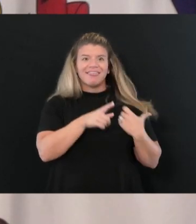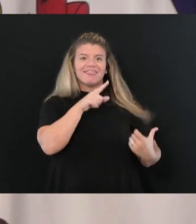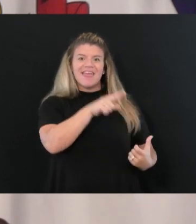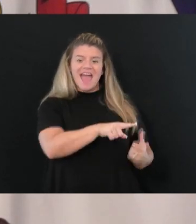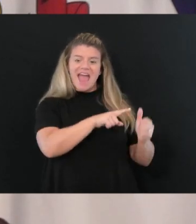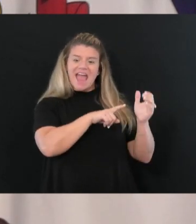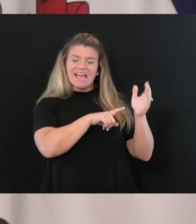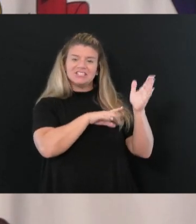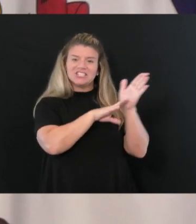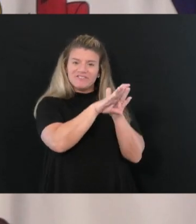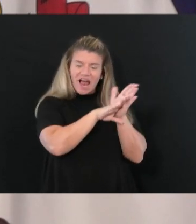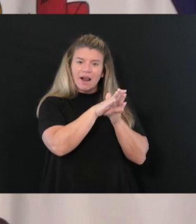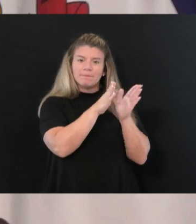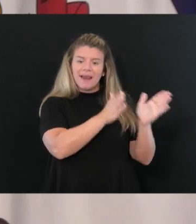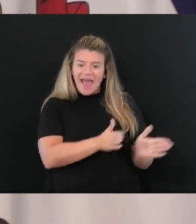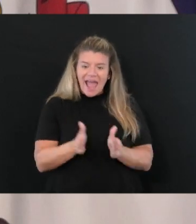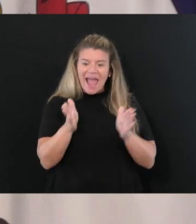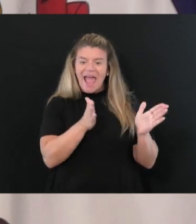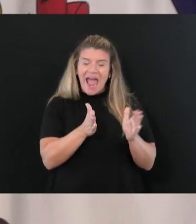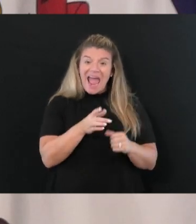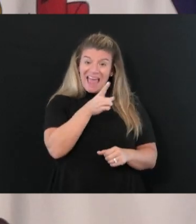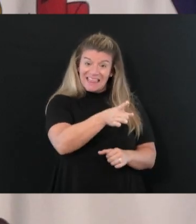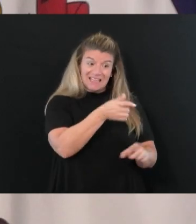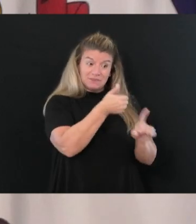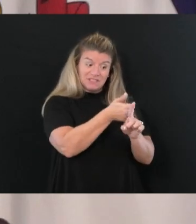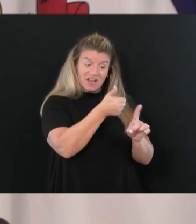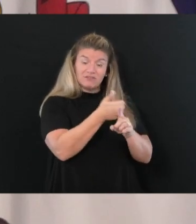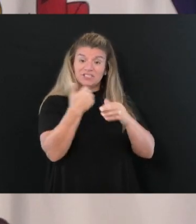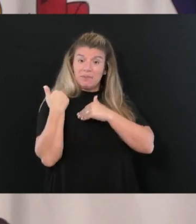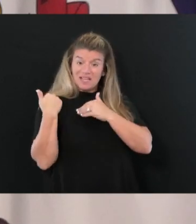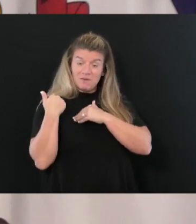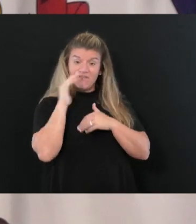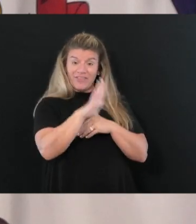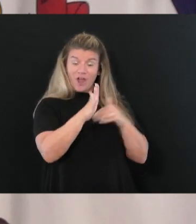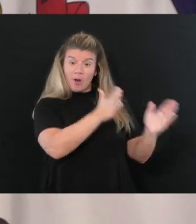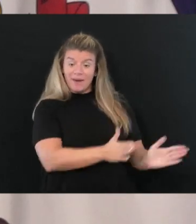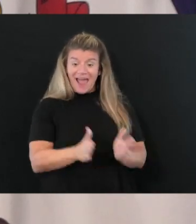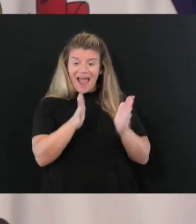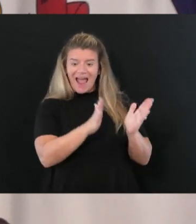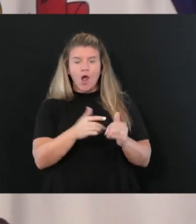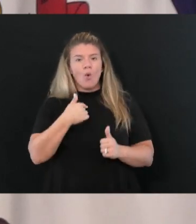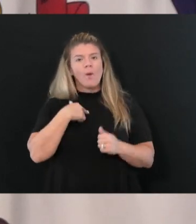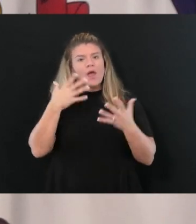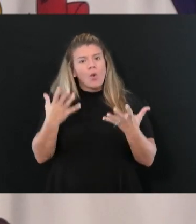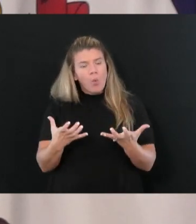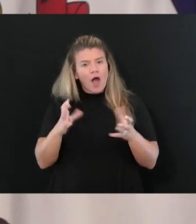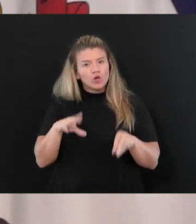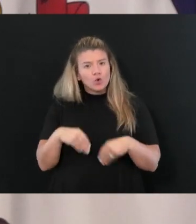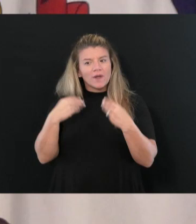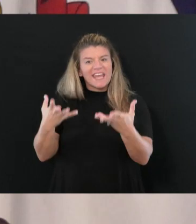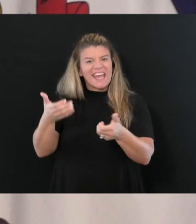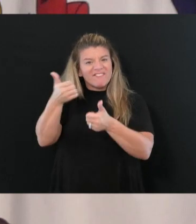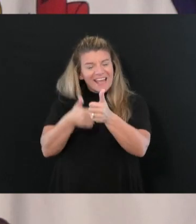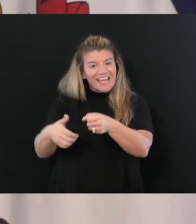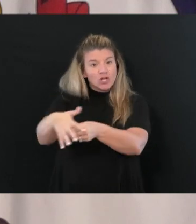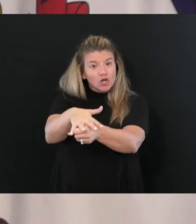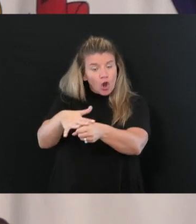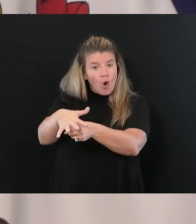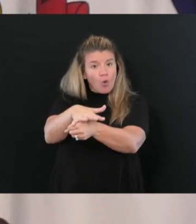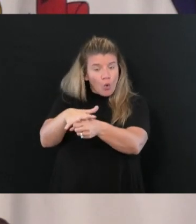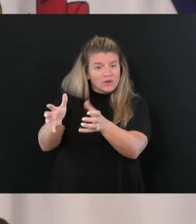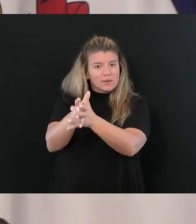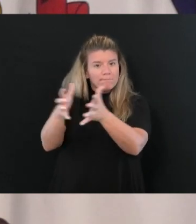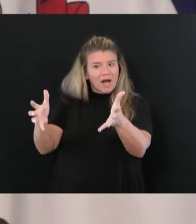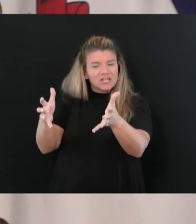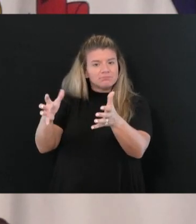plans and they are responsible for their plans, and we're trying to push as much local as we possibly can. We've got to do some from the